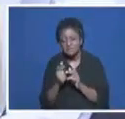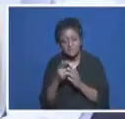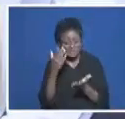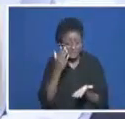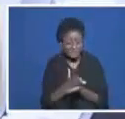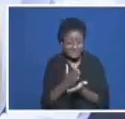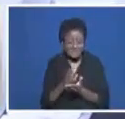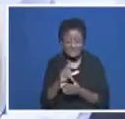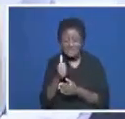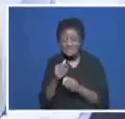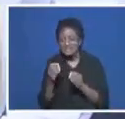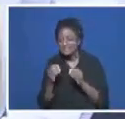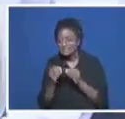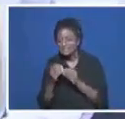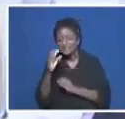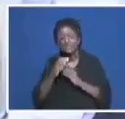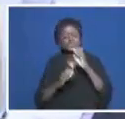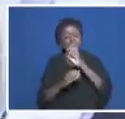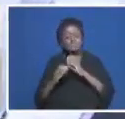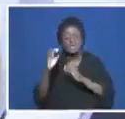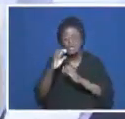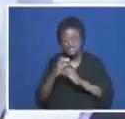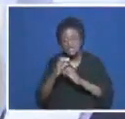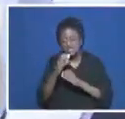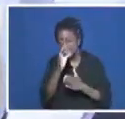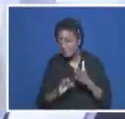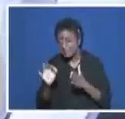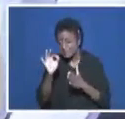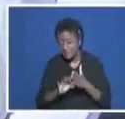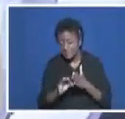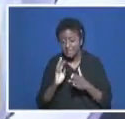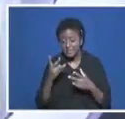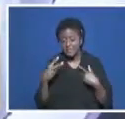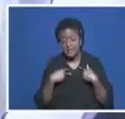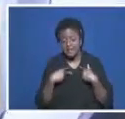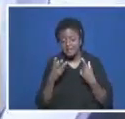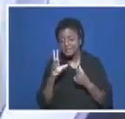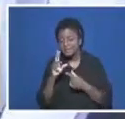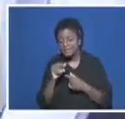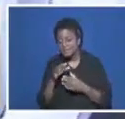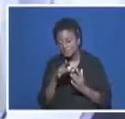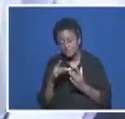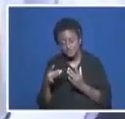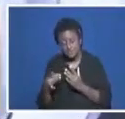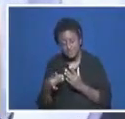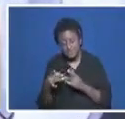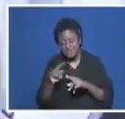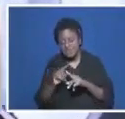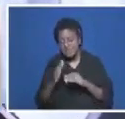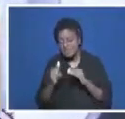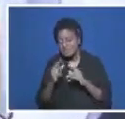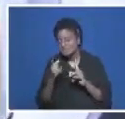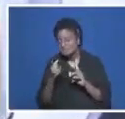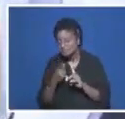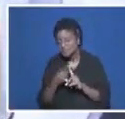further construction, failing which we will have no choice than to